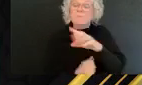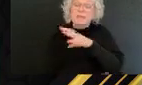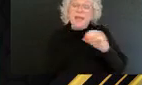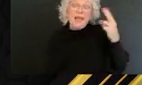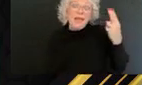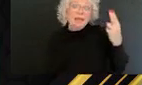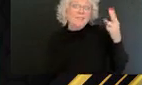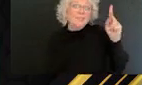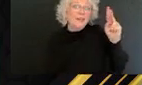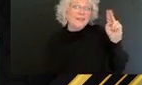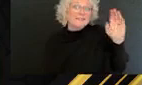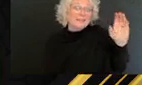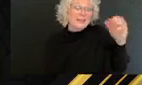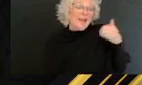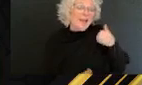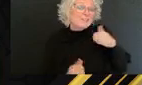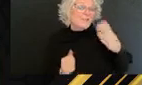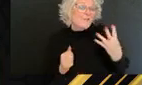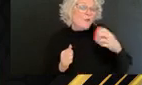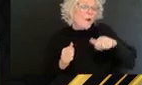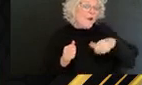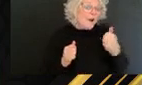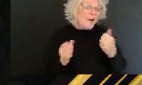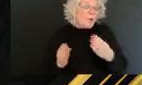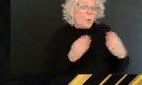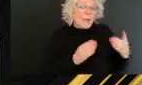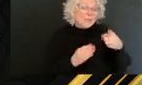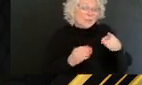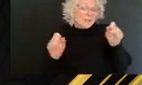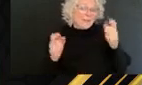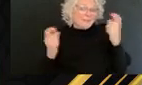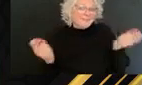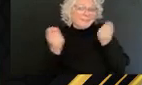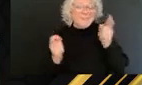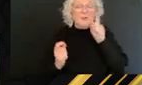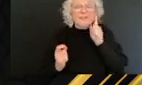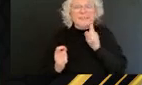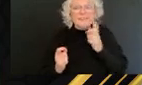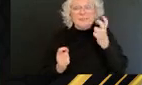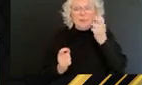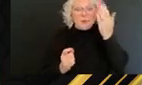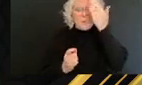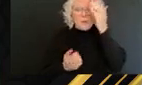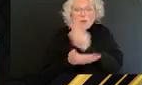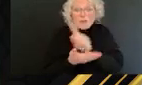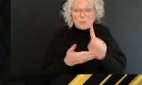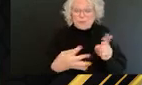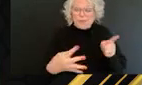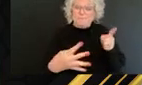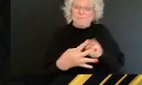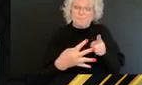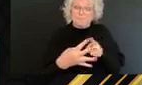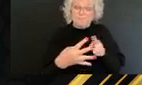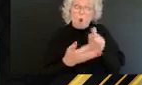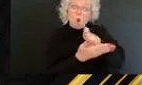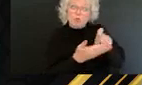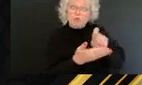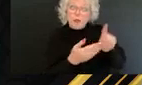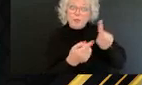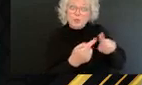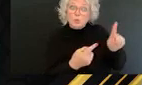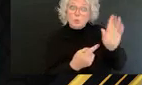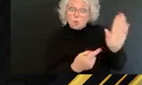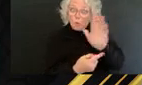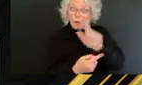National Center has 4 additional ways in which you can celebrate DeafBlind Awareness Week. One is to write to your